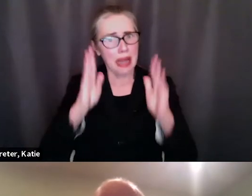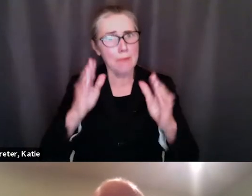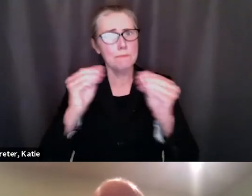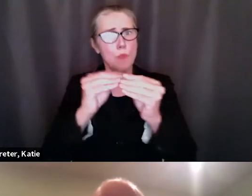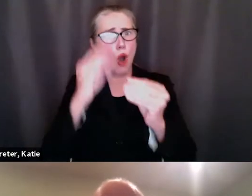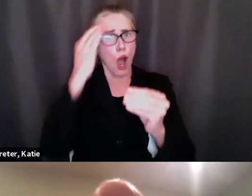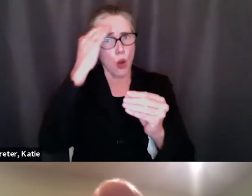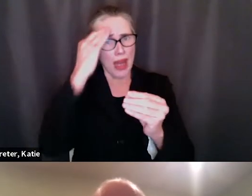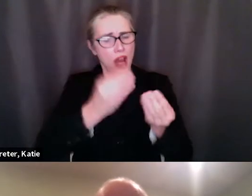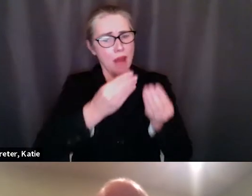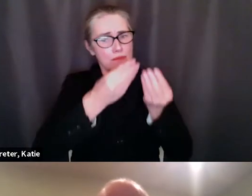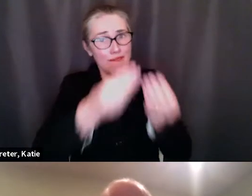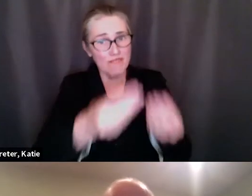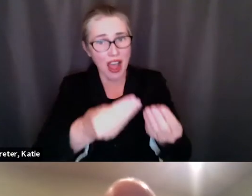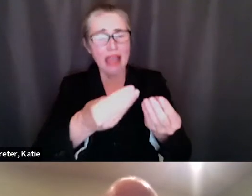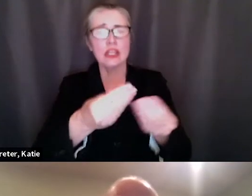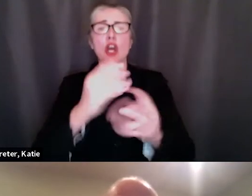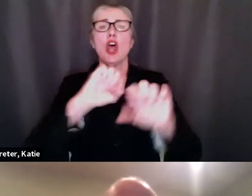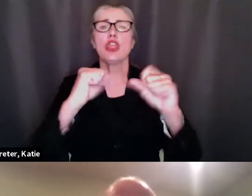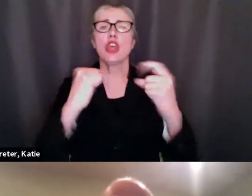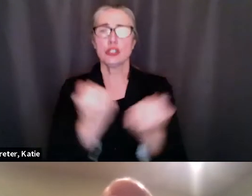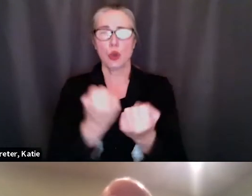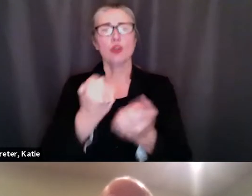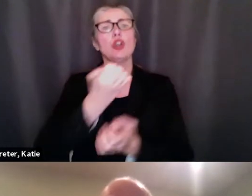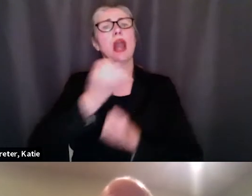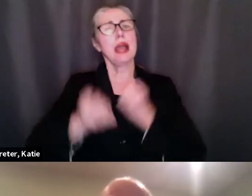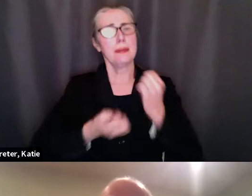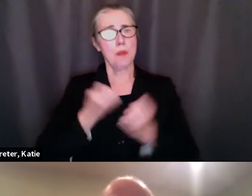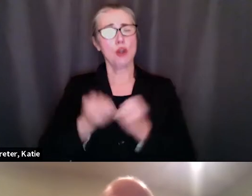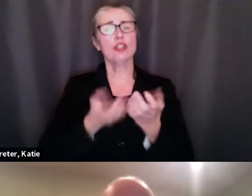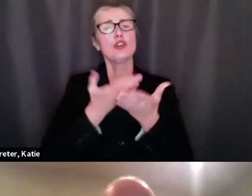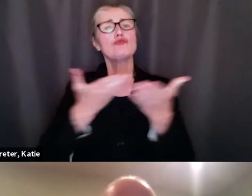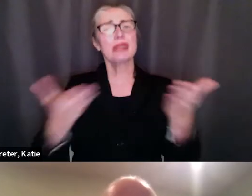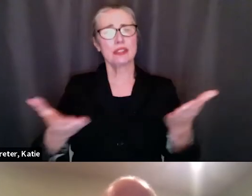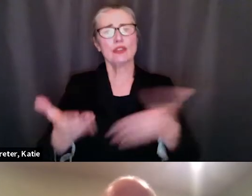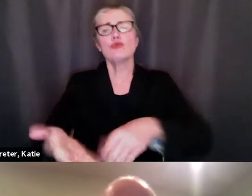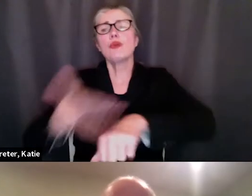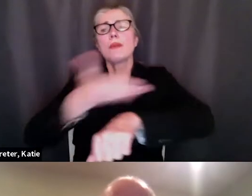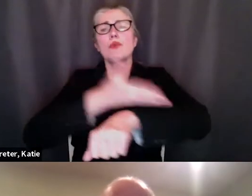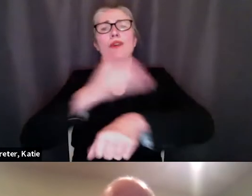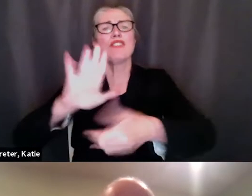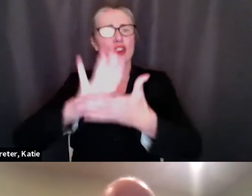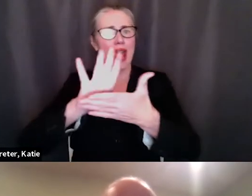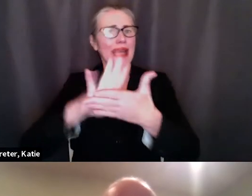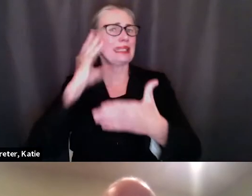and provide social and emotional resources slide forward please